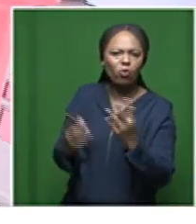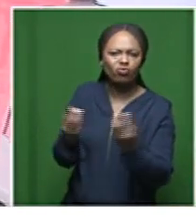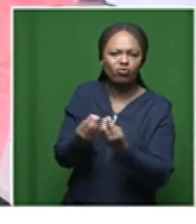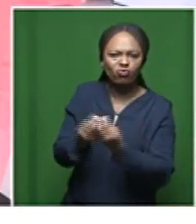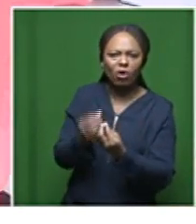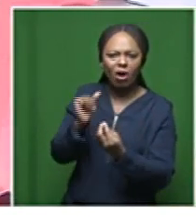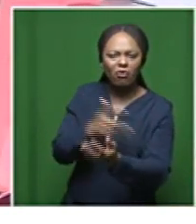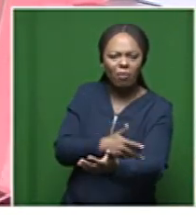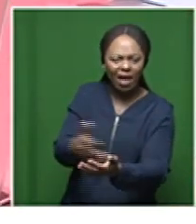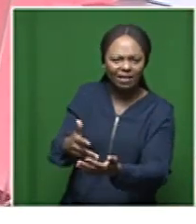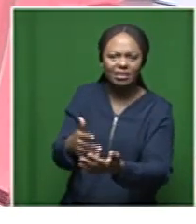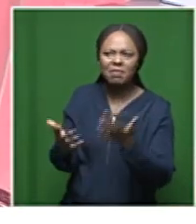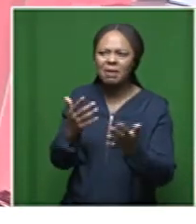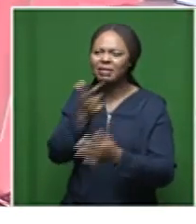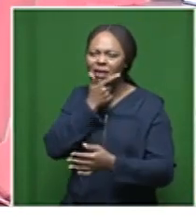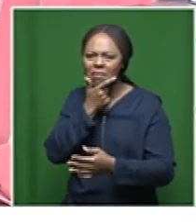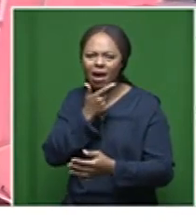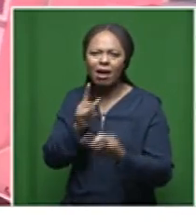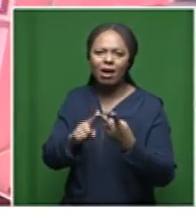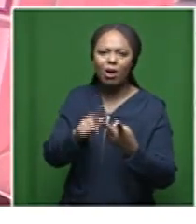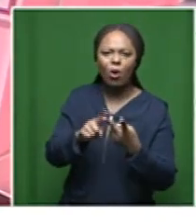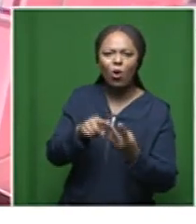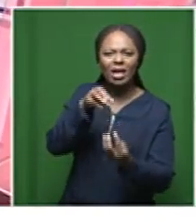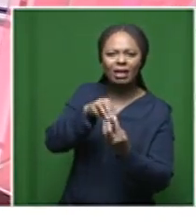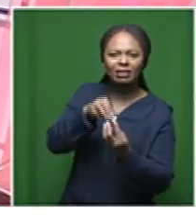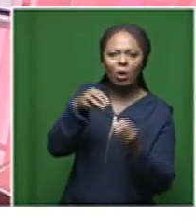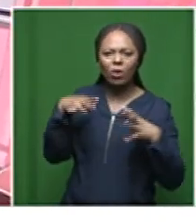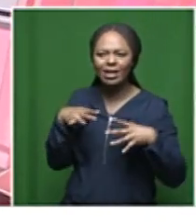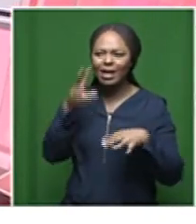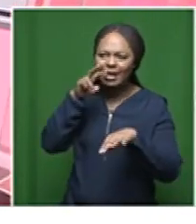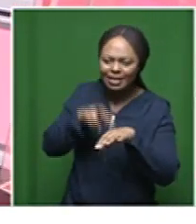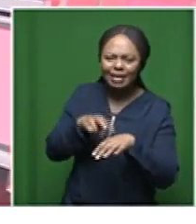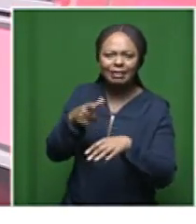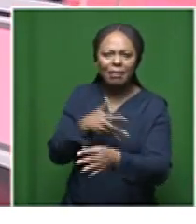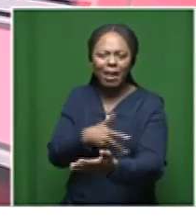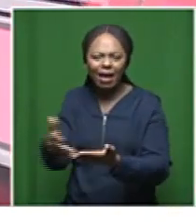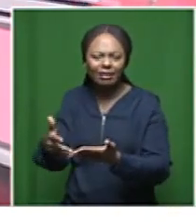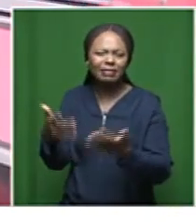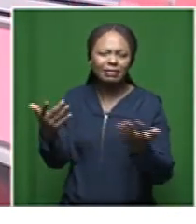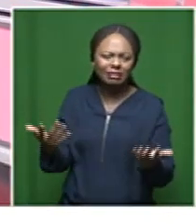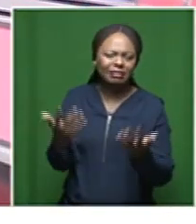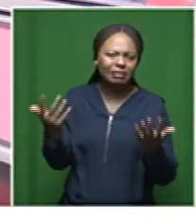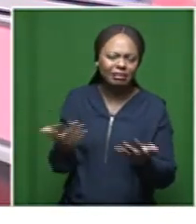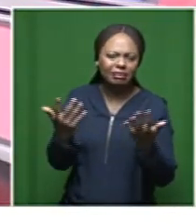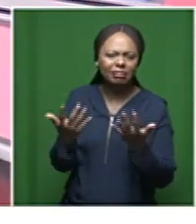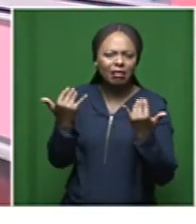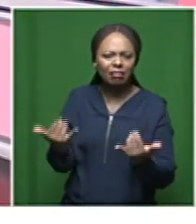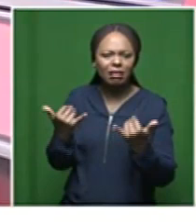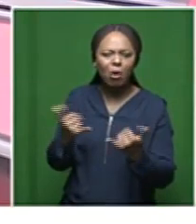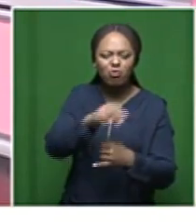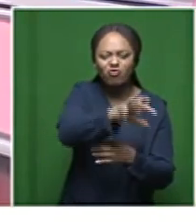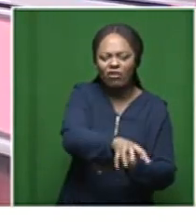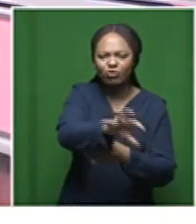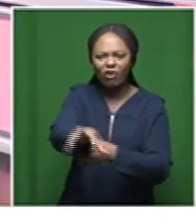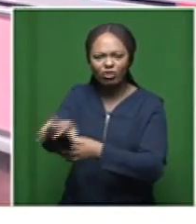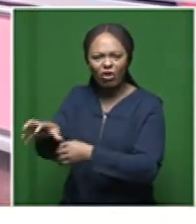and Easter and times like that where, there are blood or blood products that are needed. Where are we standing with respect to the different provinces? Are